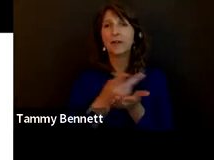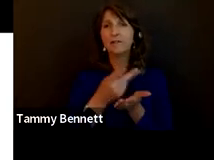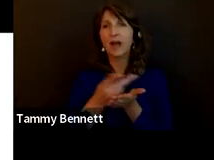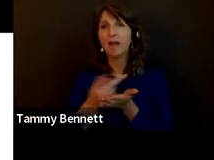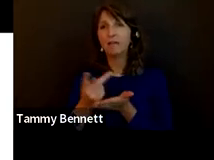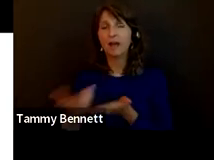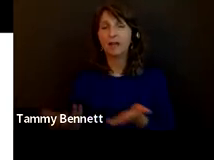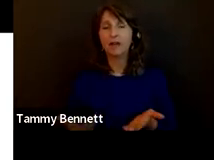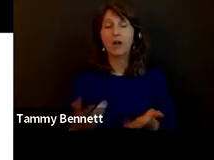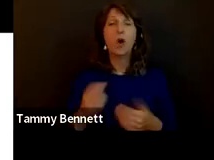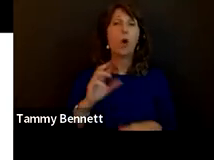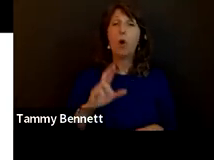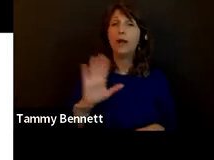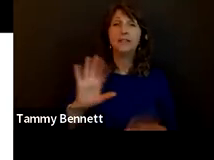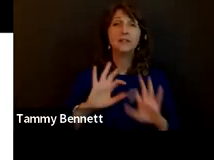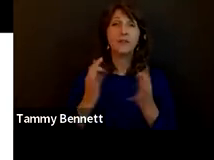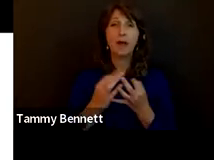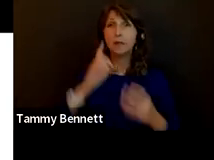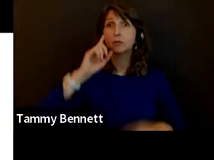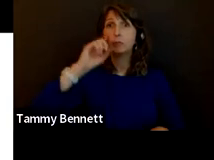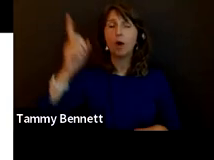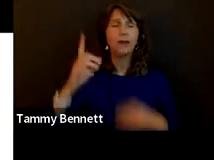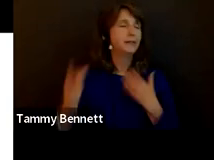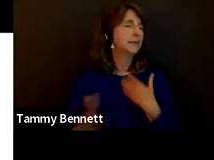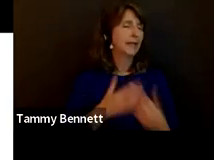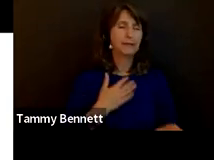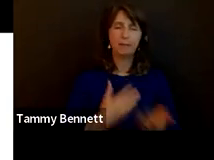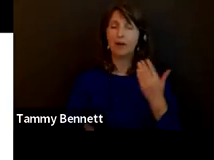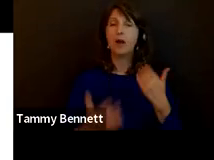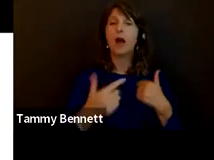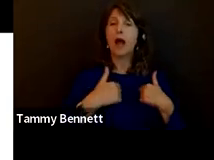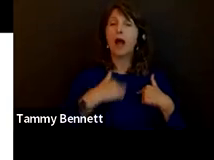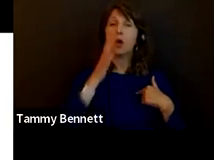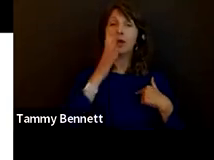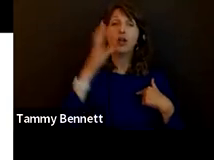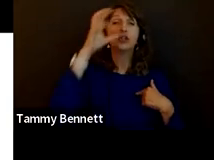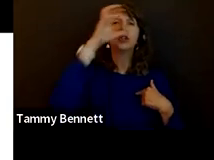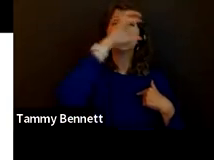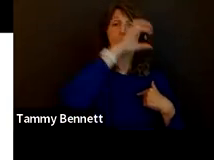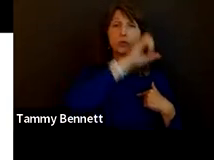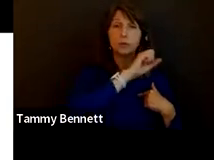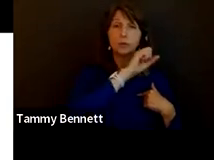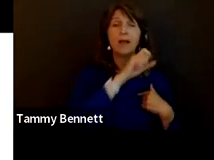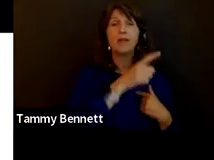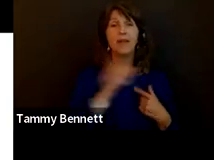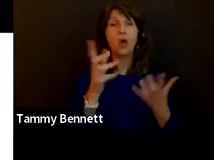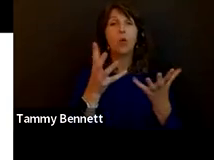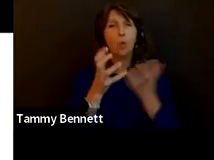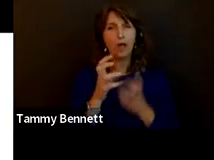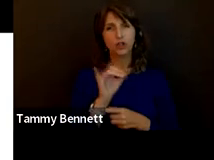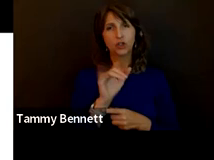My assumption is they want to do it. I need to figure out why they can't.